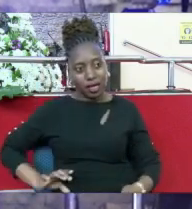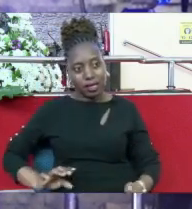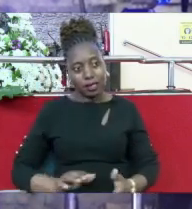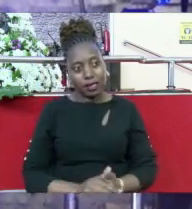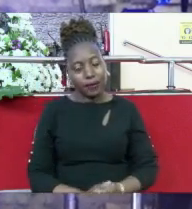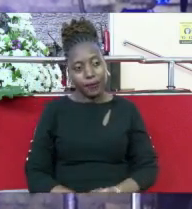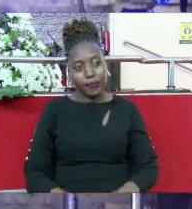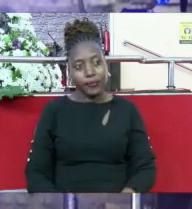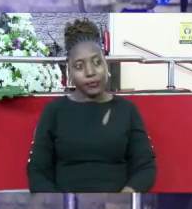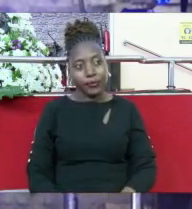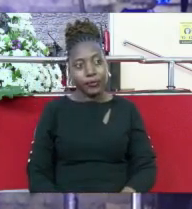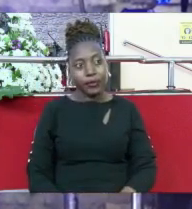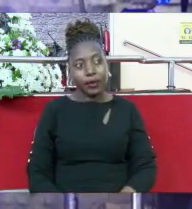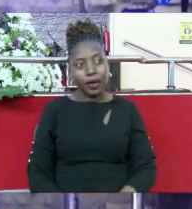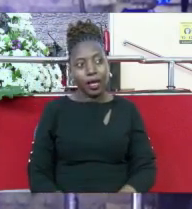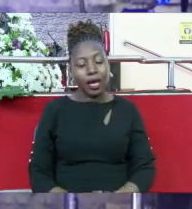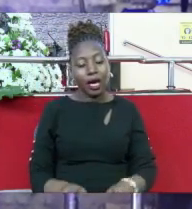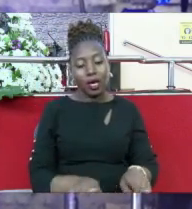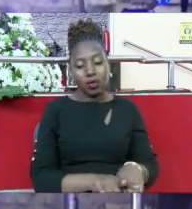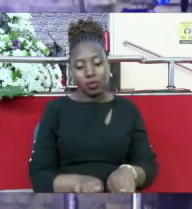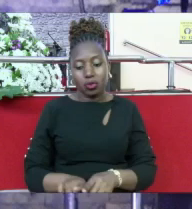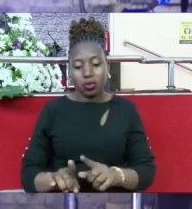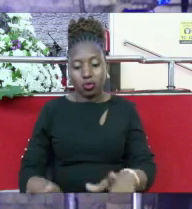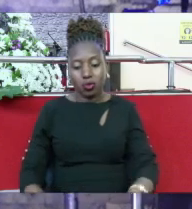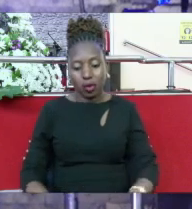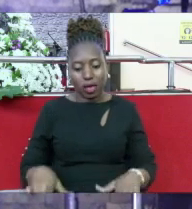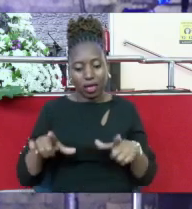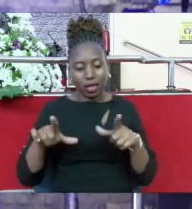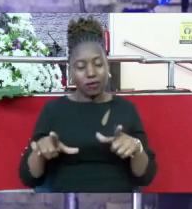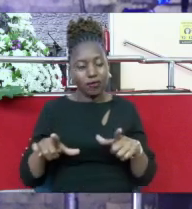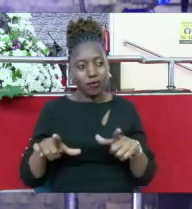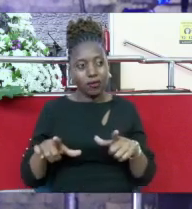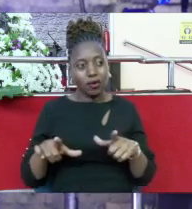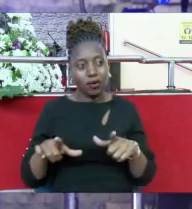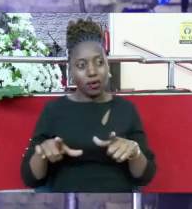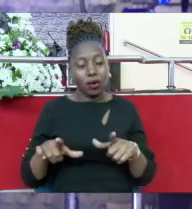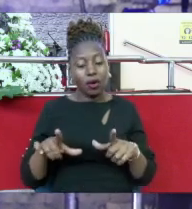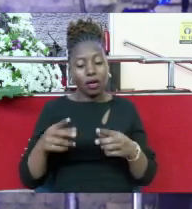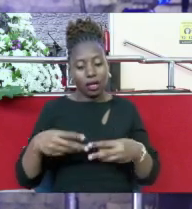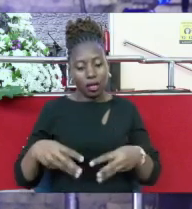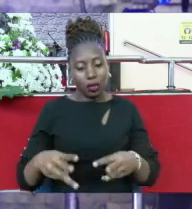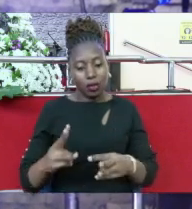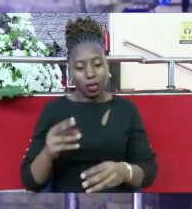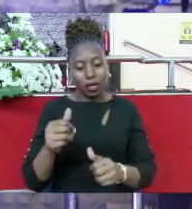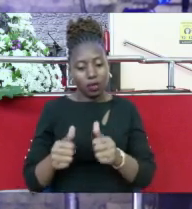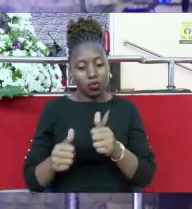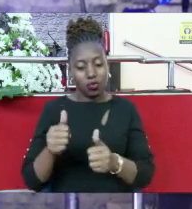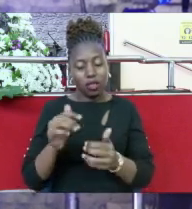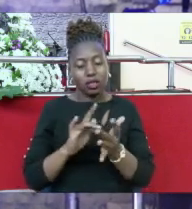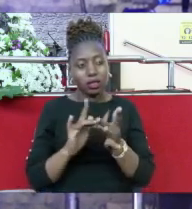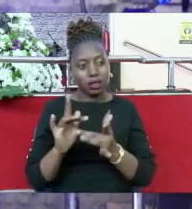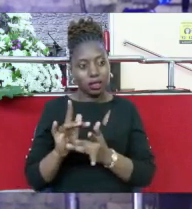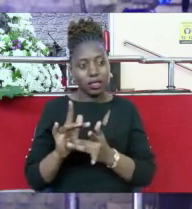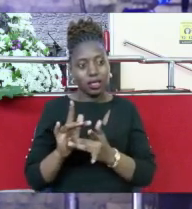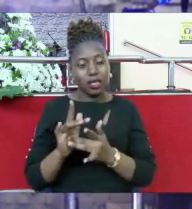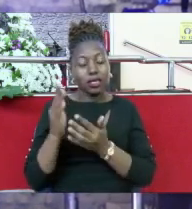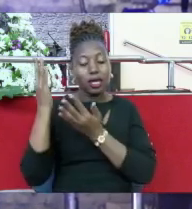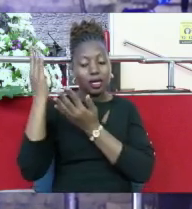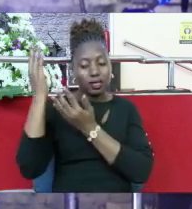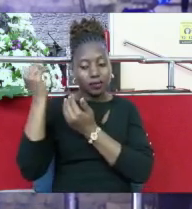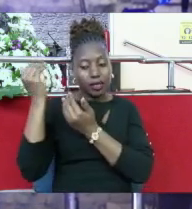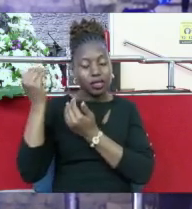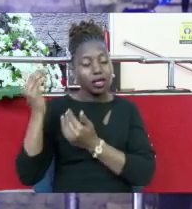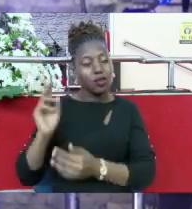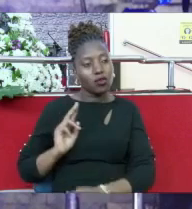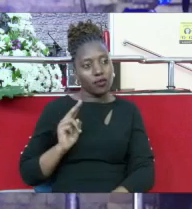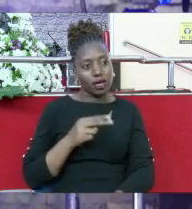Yesu zaidi, and live the life that he died to give us. Na tukaishi maisha ambayo Yesu alitarajia tukaweza